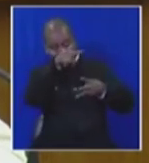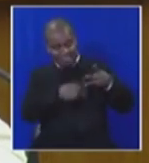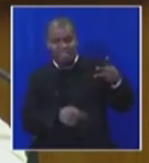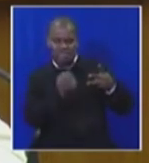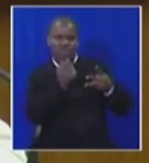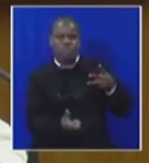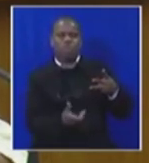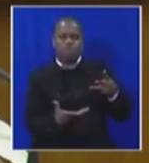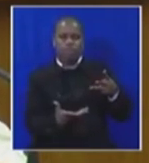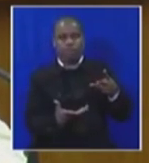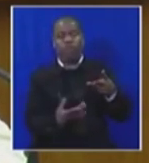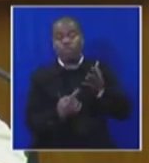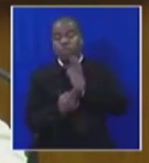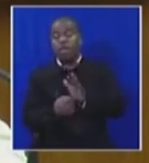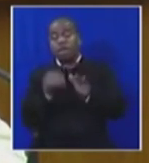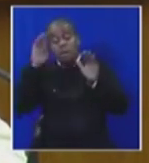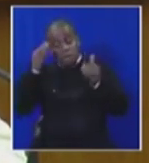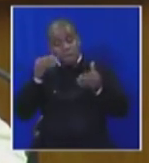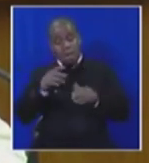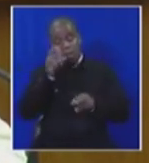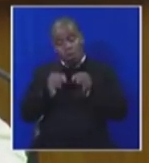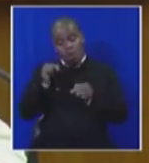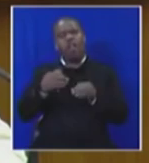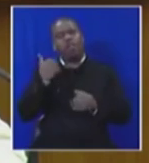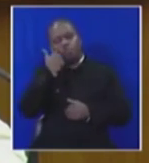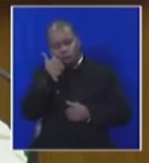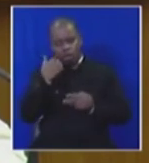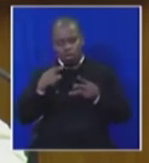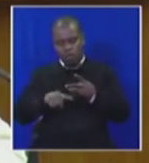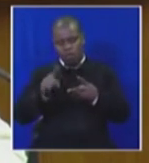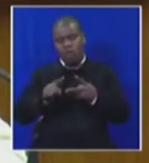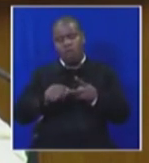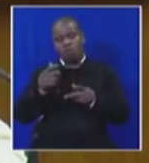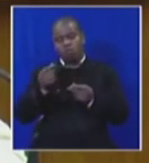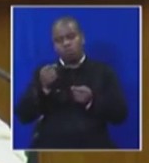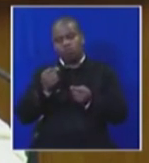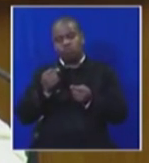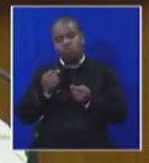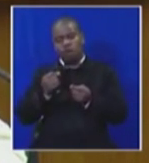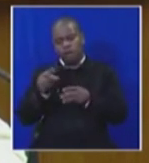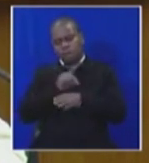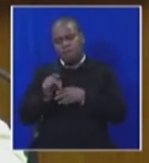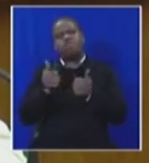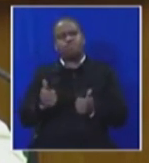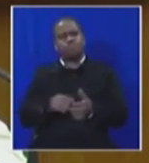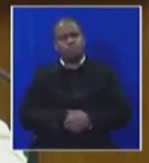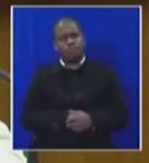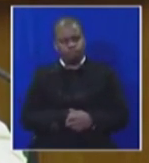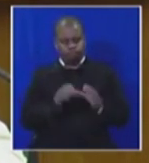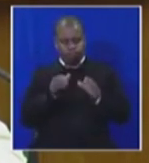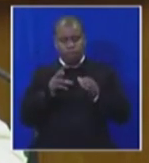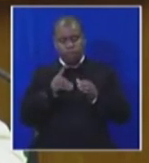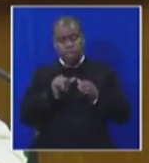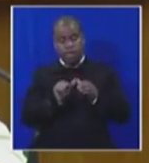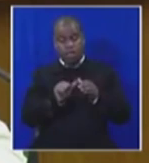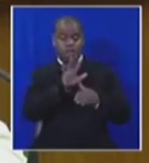are really quite simple. It requires political will, dedicated leadership, laser-like focus, and having the right plan. The DA's 5-point